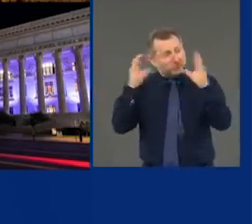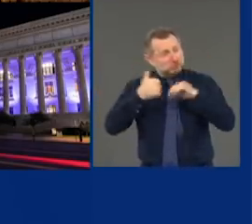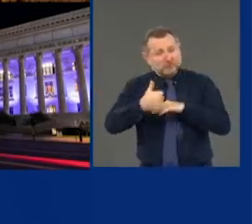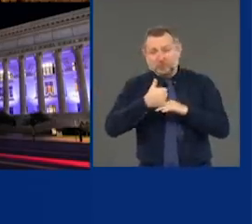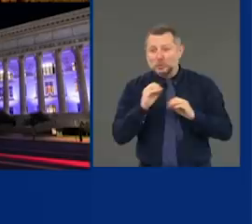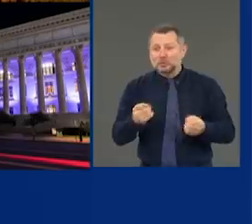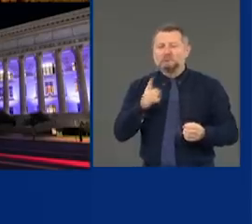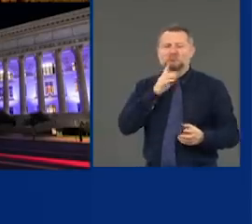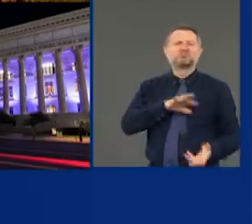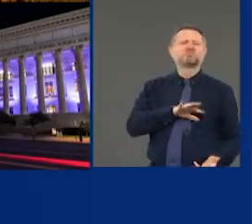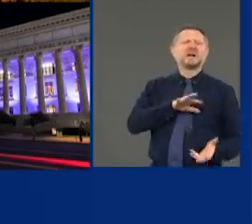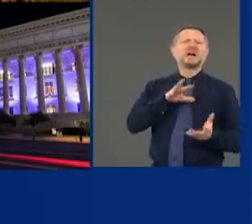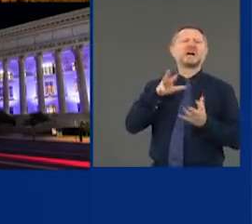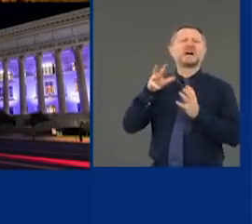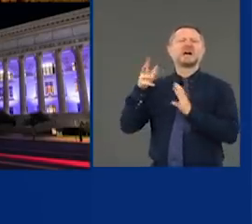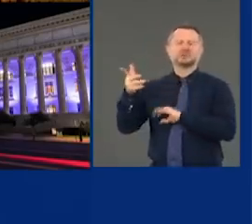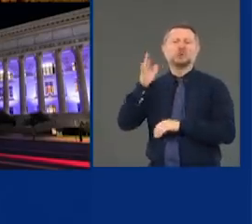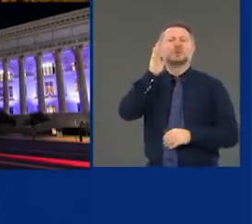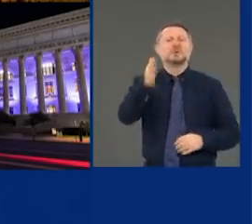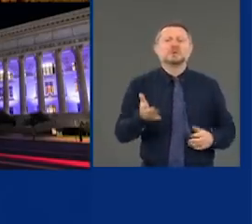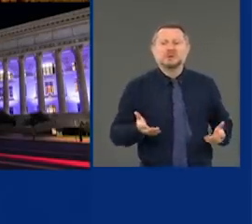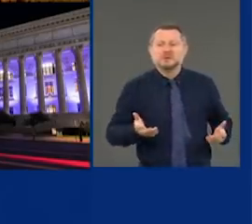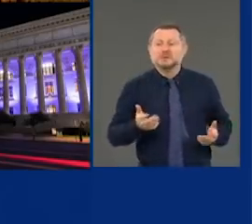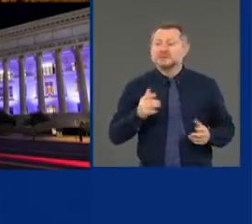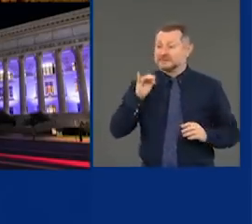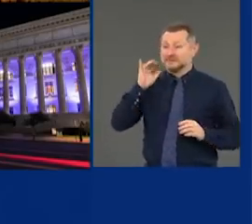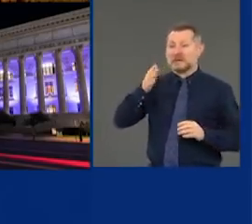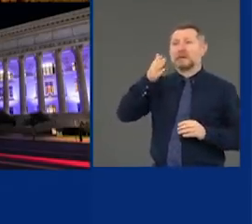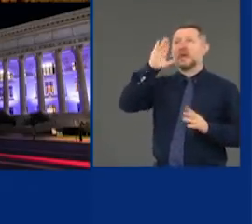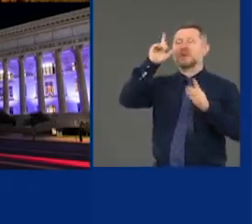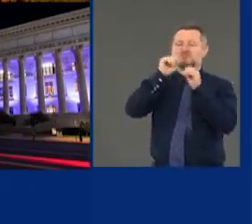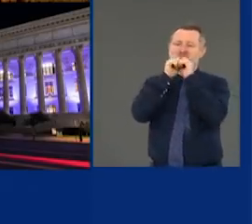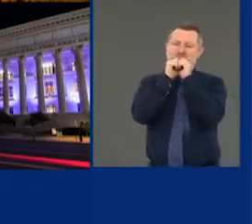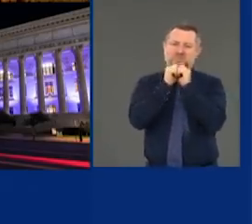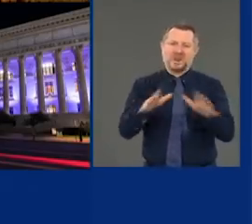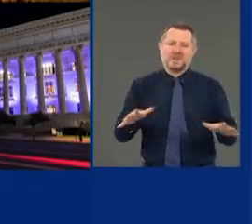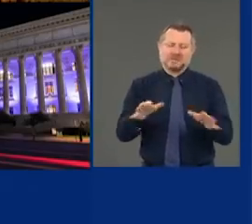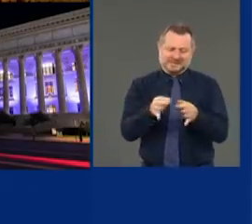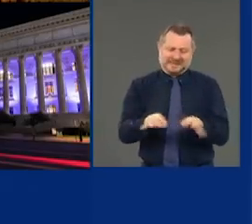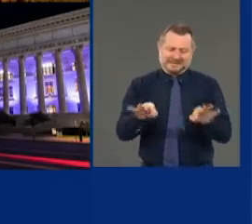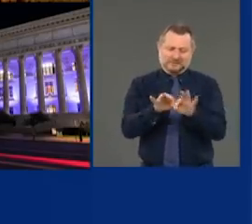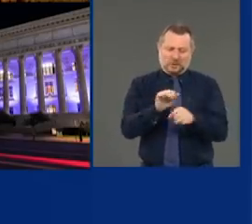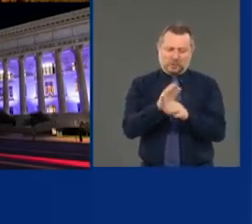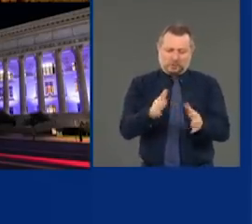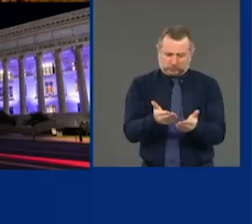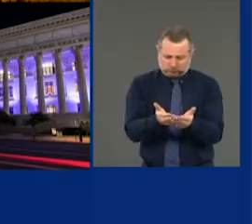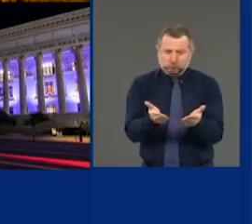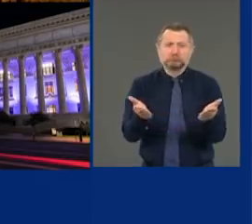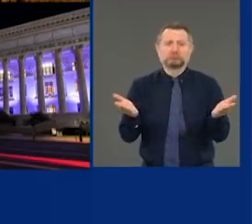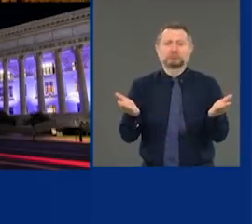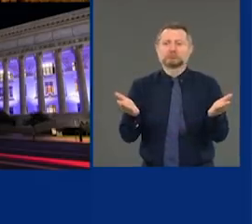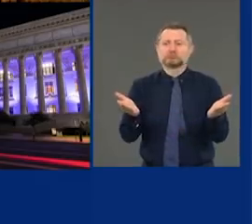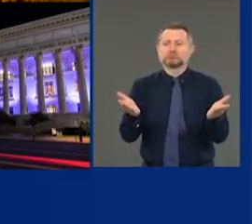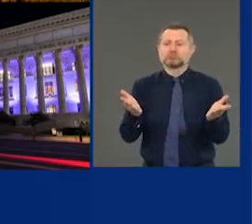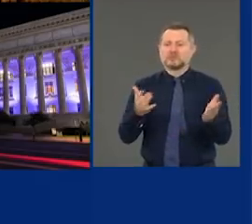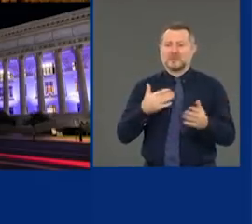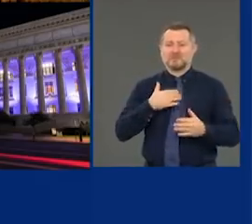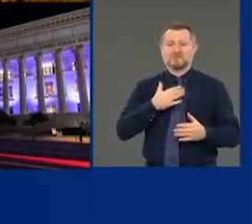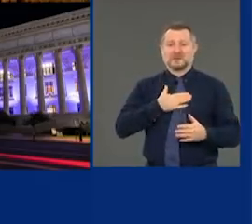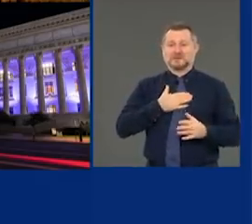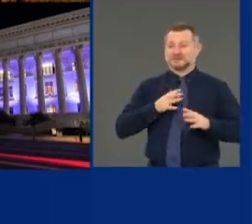bedlam. So God bless the essential workers. I'd also like to thank my team. 100